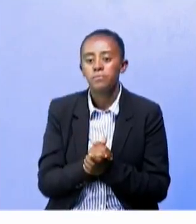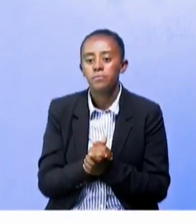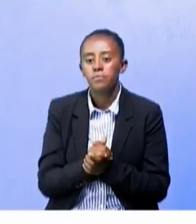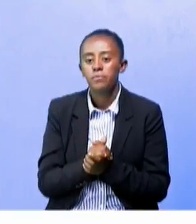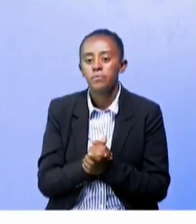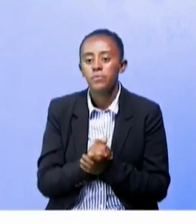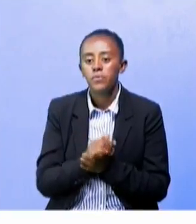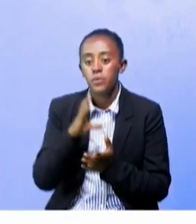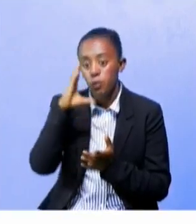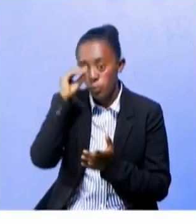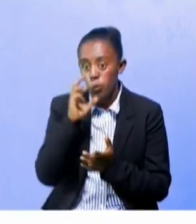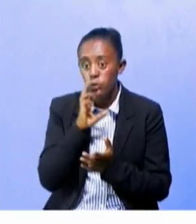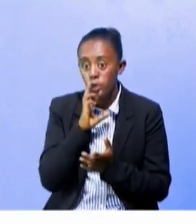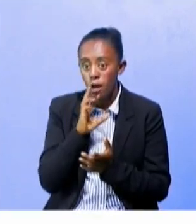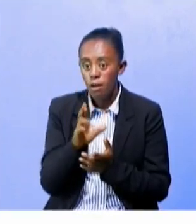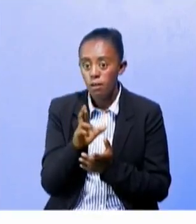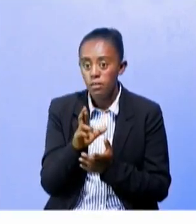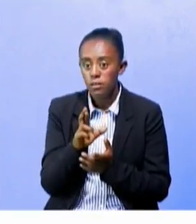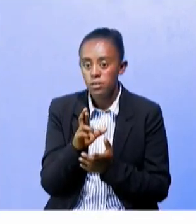are